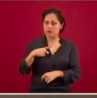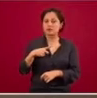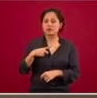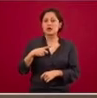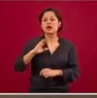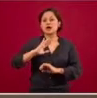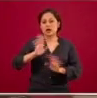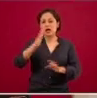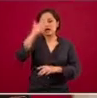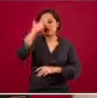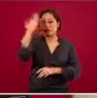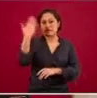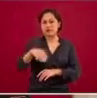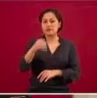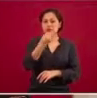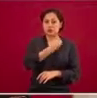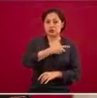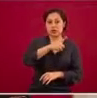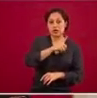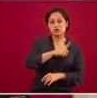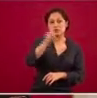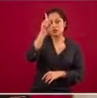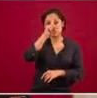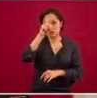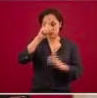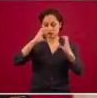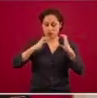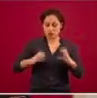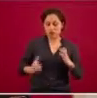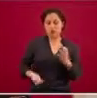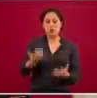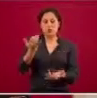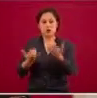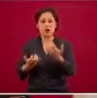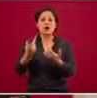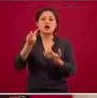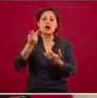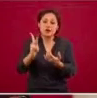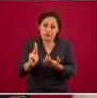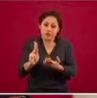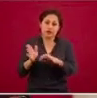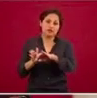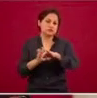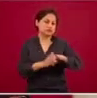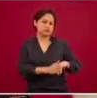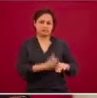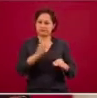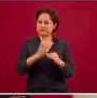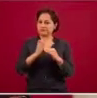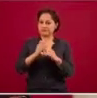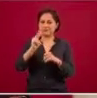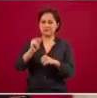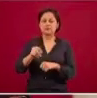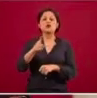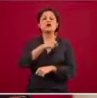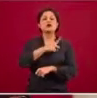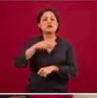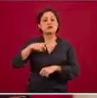viable to consider cremation, even though it is recommended from a health perspective, but because of the